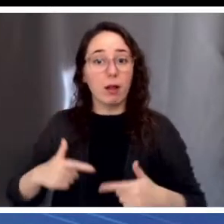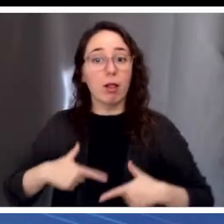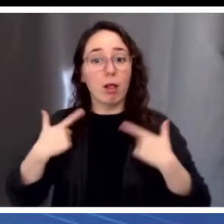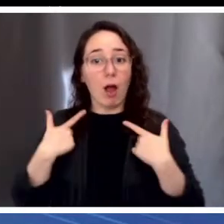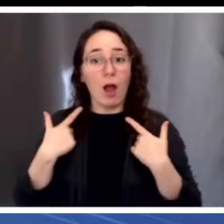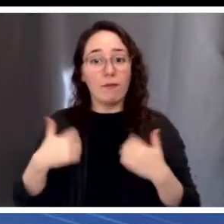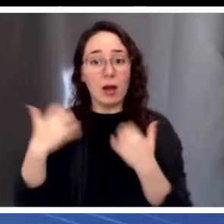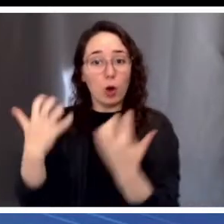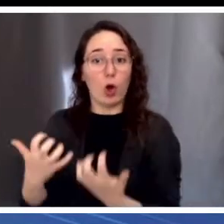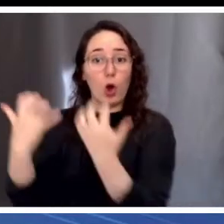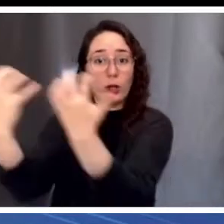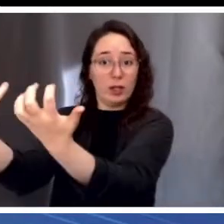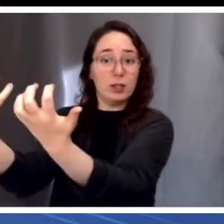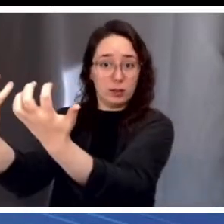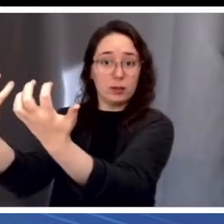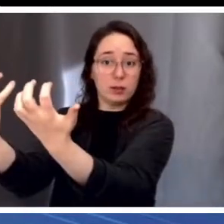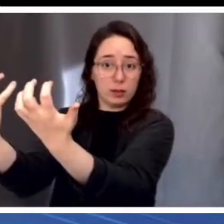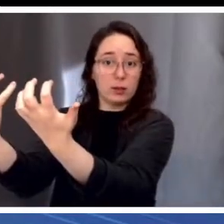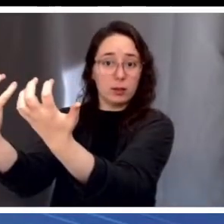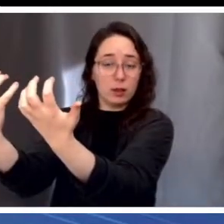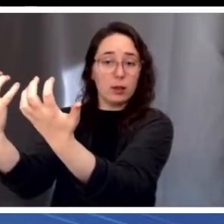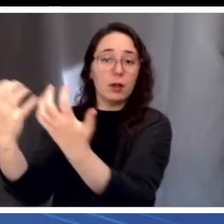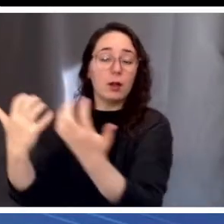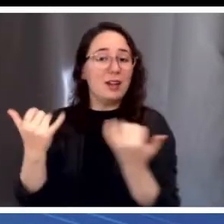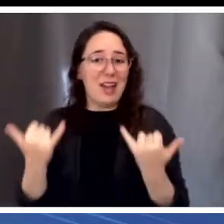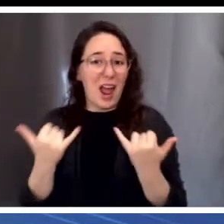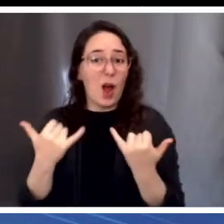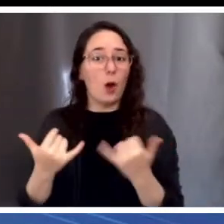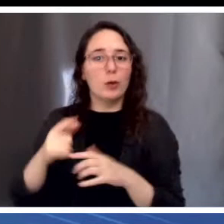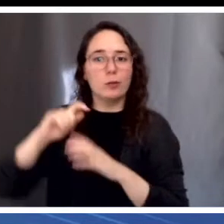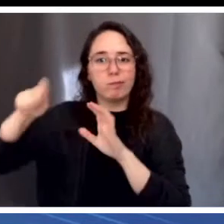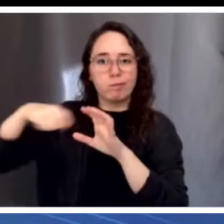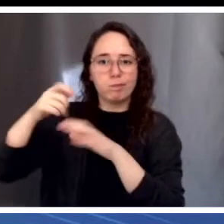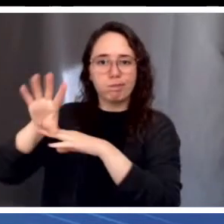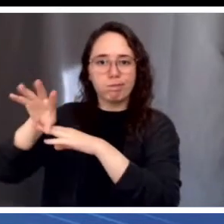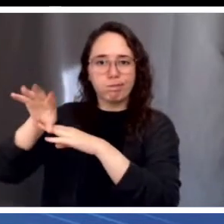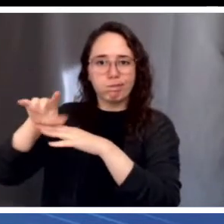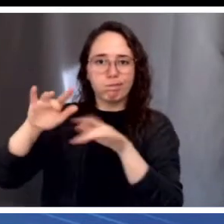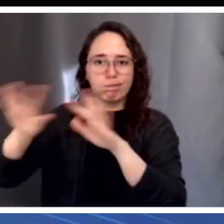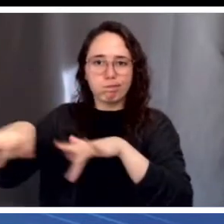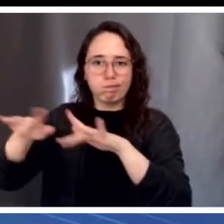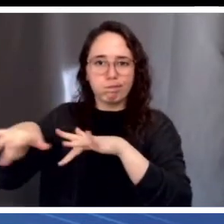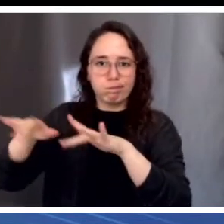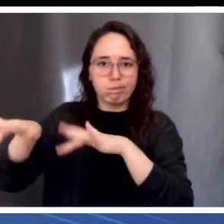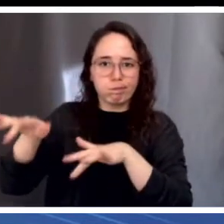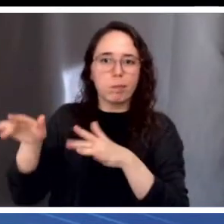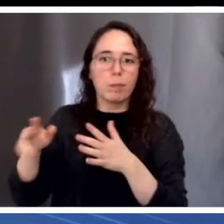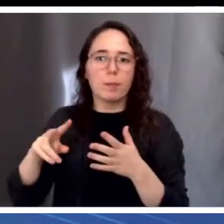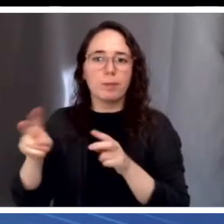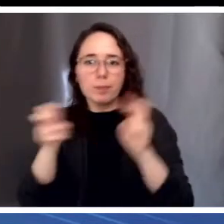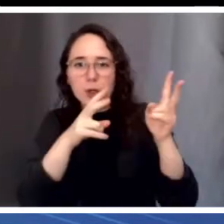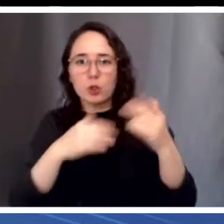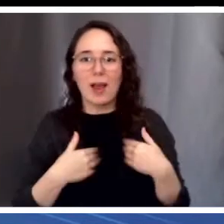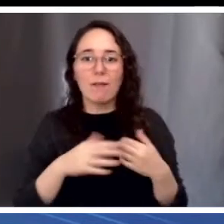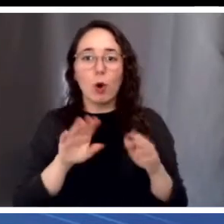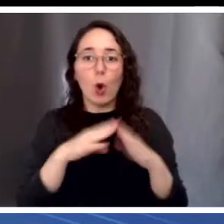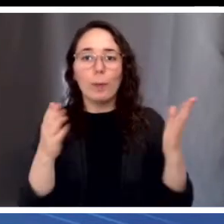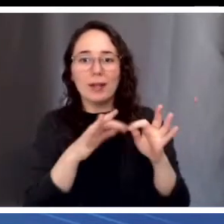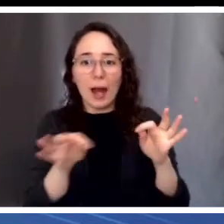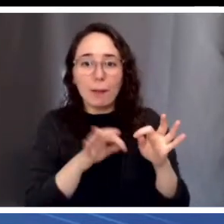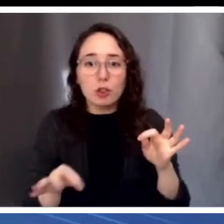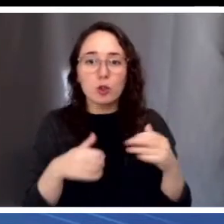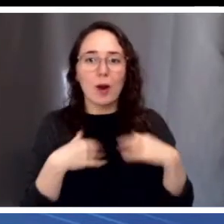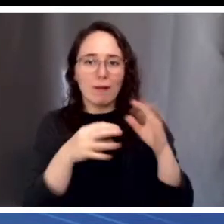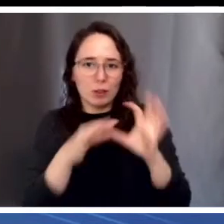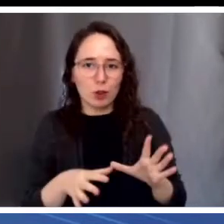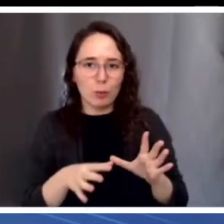recorded or going to have live audio description or pre recorded audio description. And they're going to have either open captions, they're going to have interpreters, all of this is